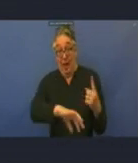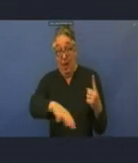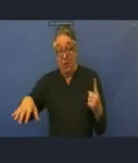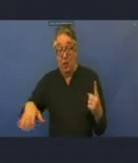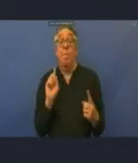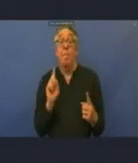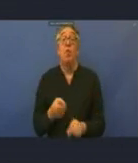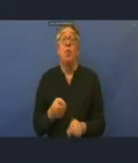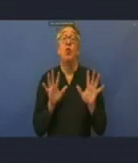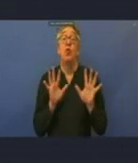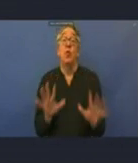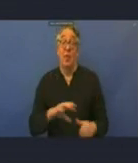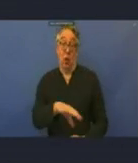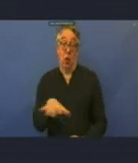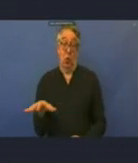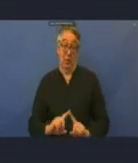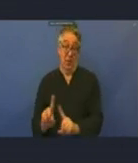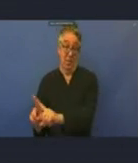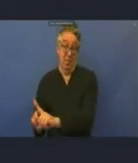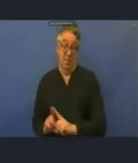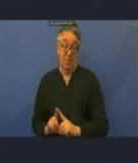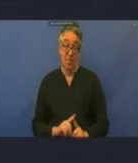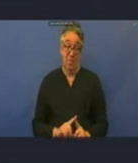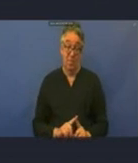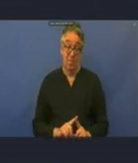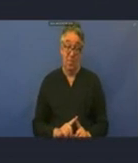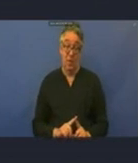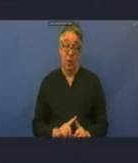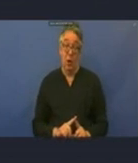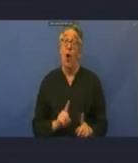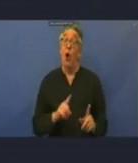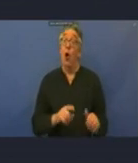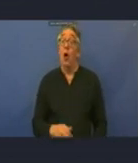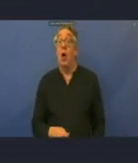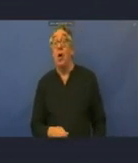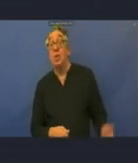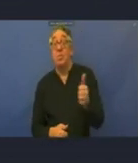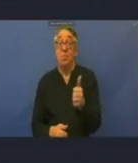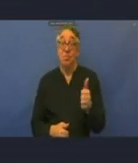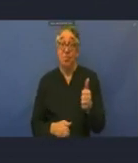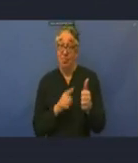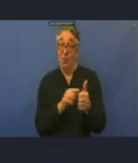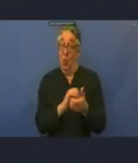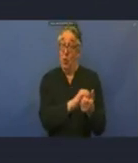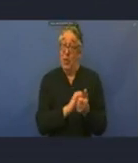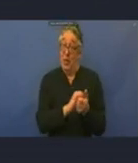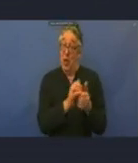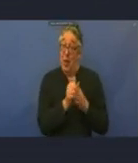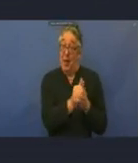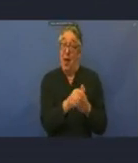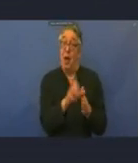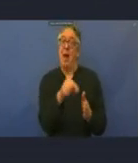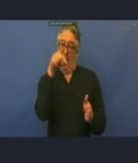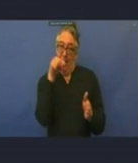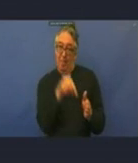the event will take place in the country of the applicant participation. So